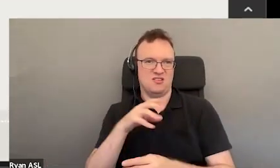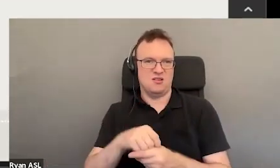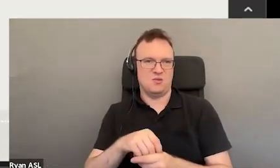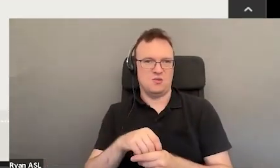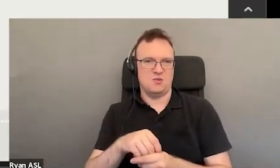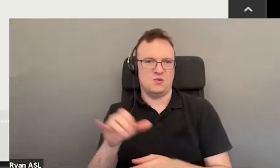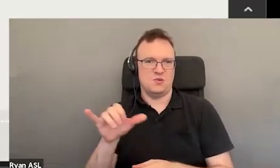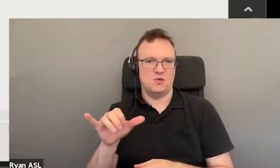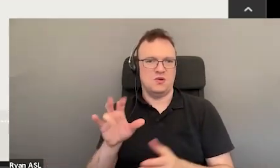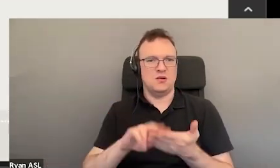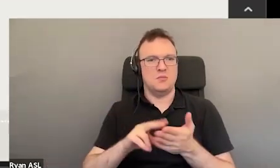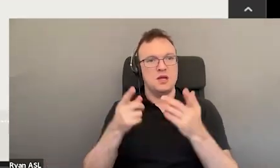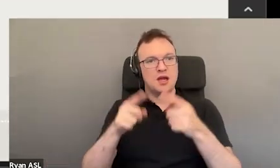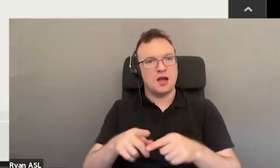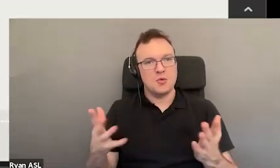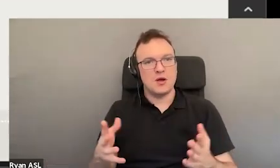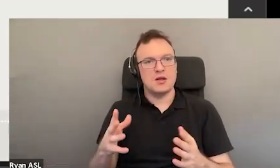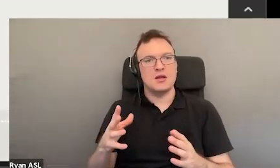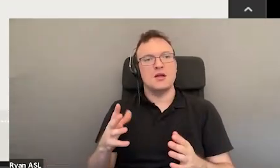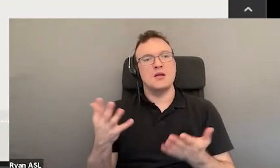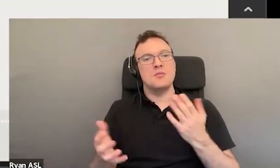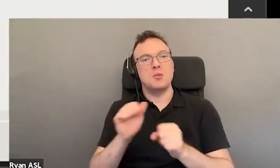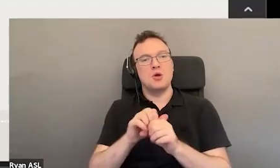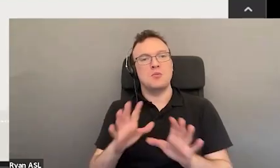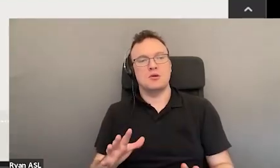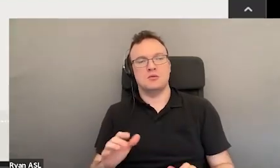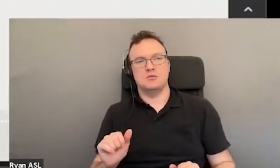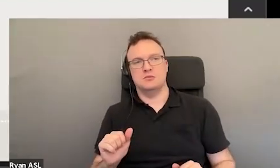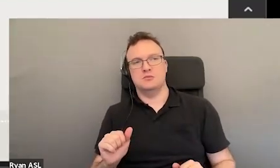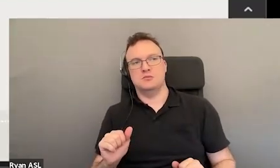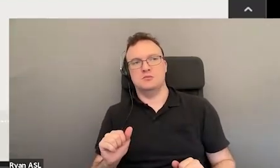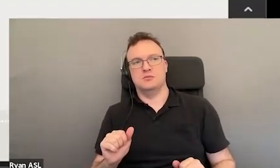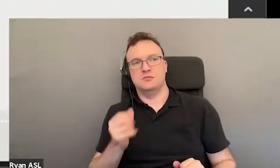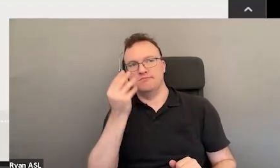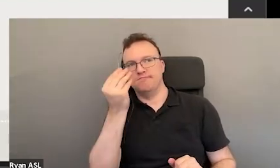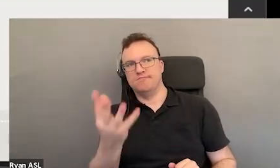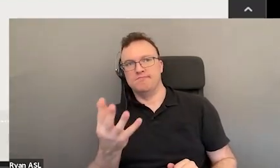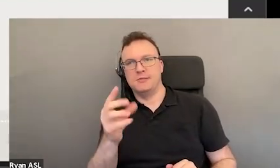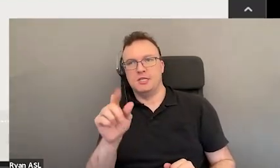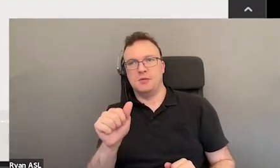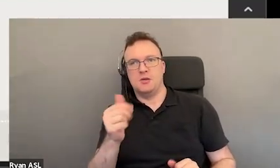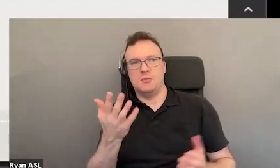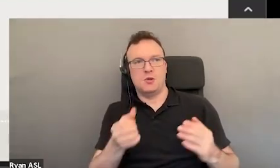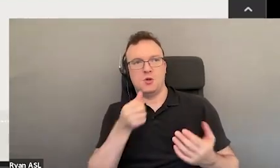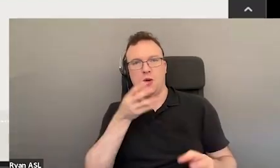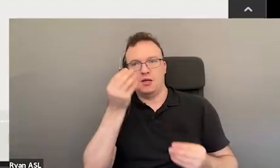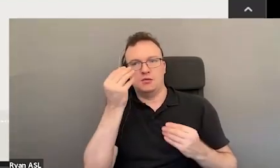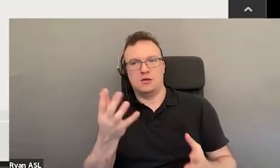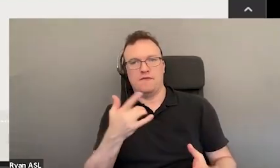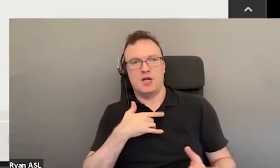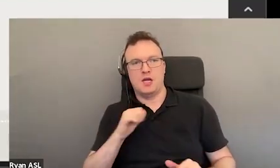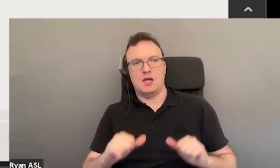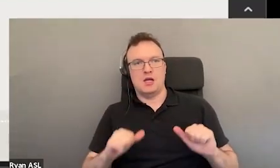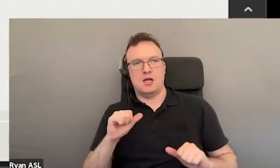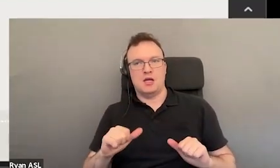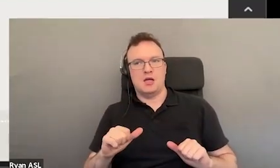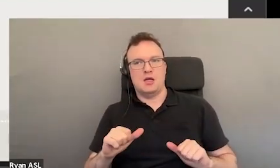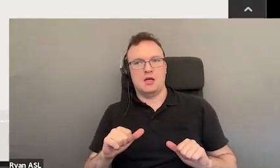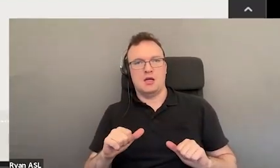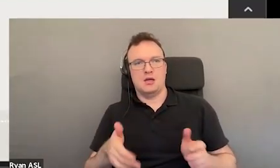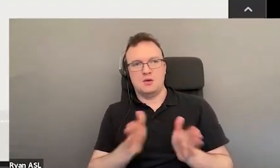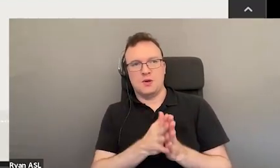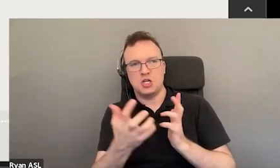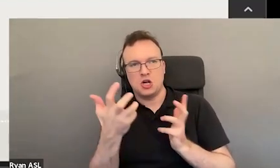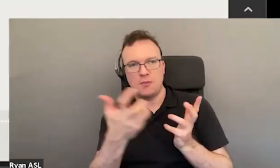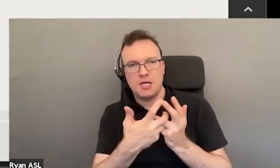result of this, employees may hesitate to disclose a disability. They may hesitate to request accommodation